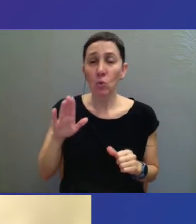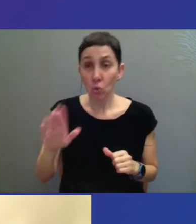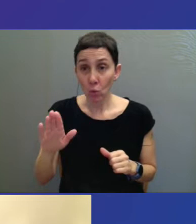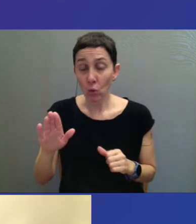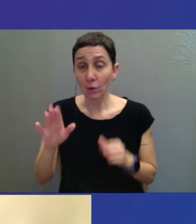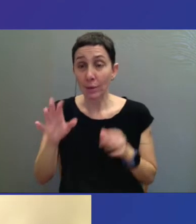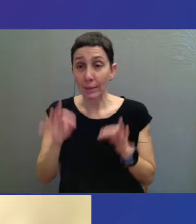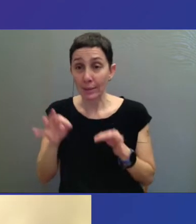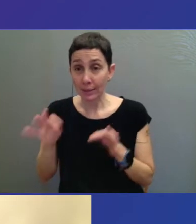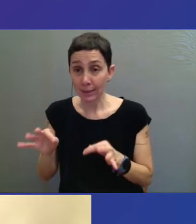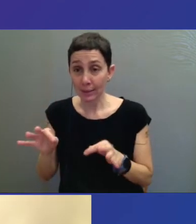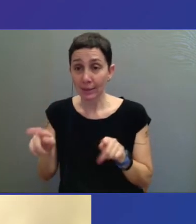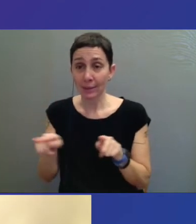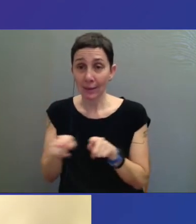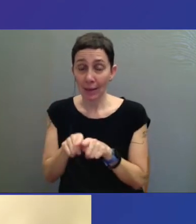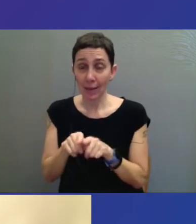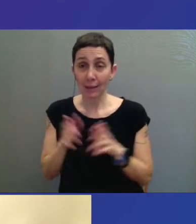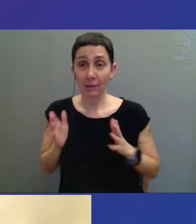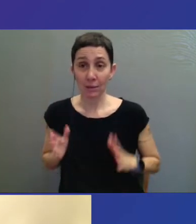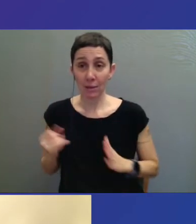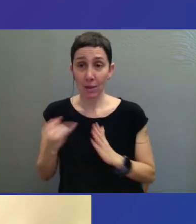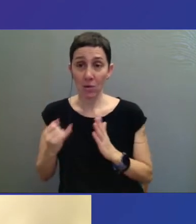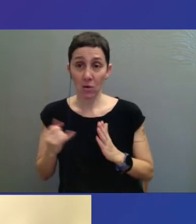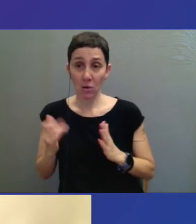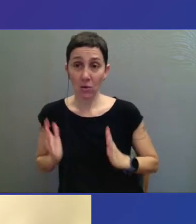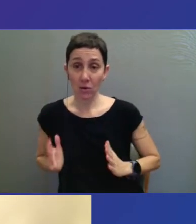as an individual artist,